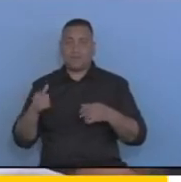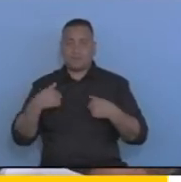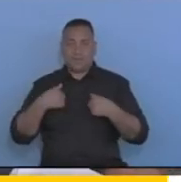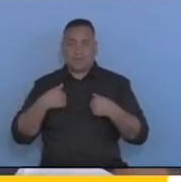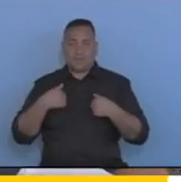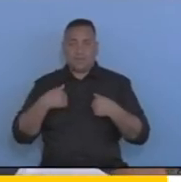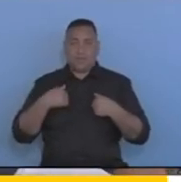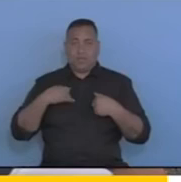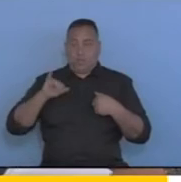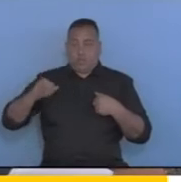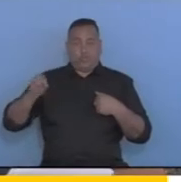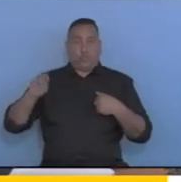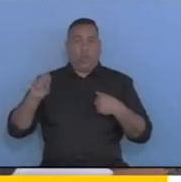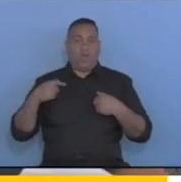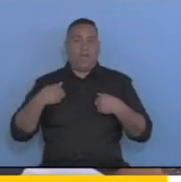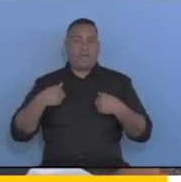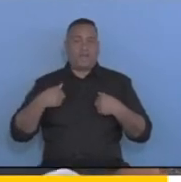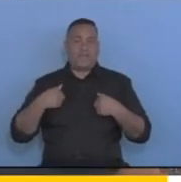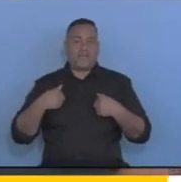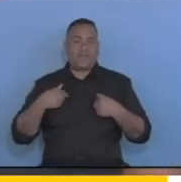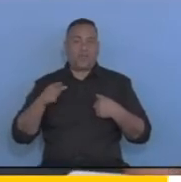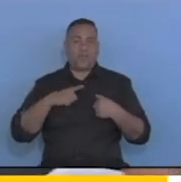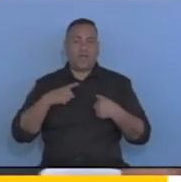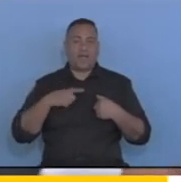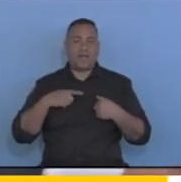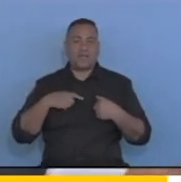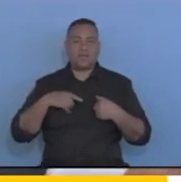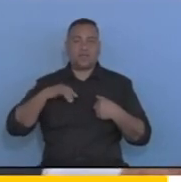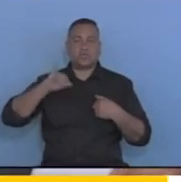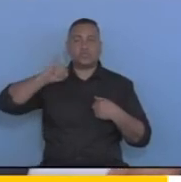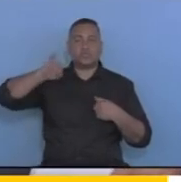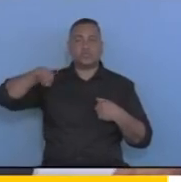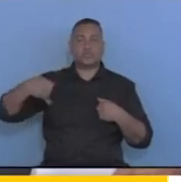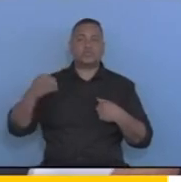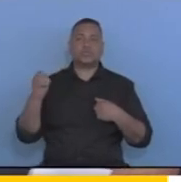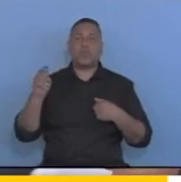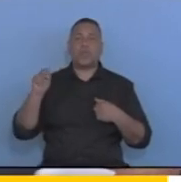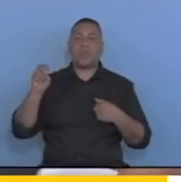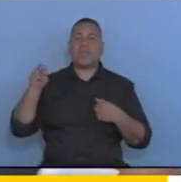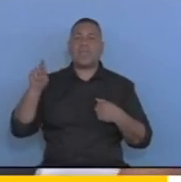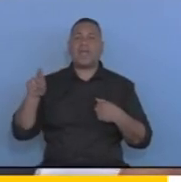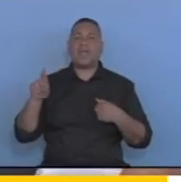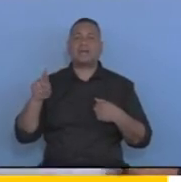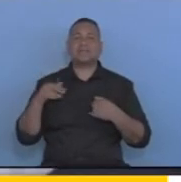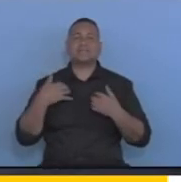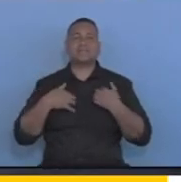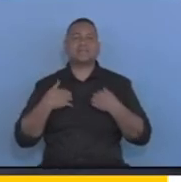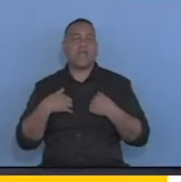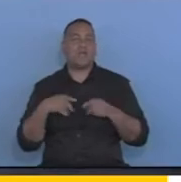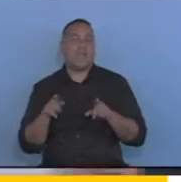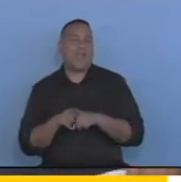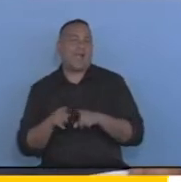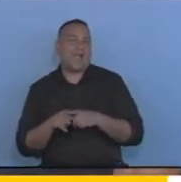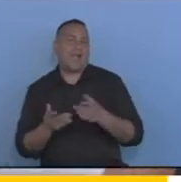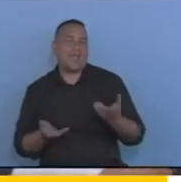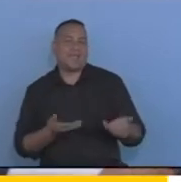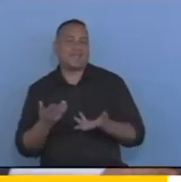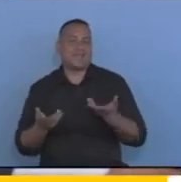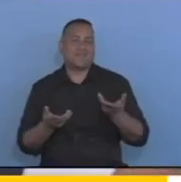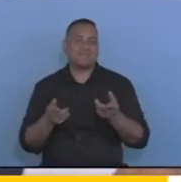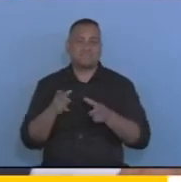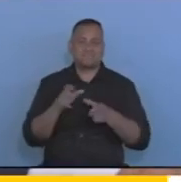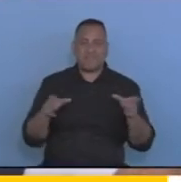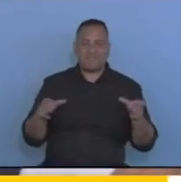very much like a carpenter. I always thought, because a joiner just sounds like a really exciting, it's kind of a, do you know what I mean? Somebody who mixes and gets everybody